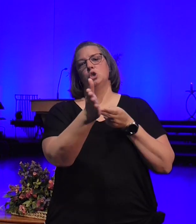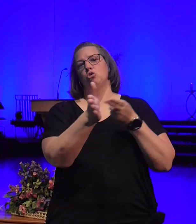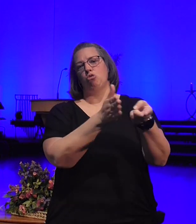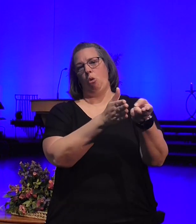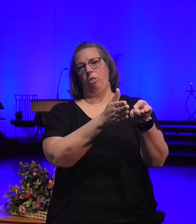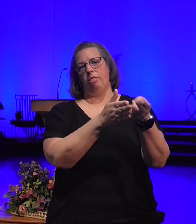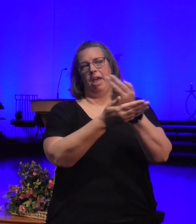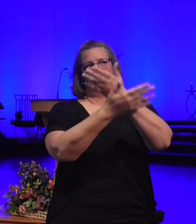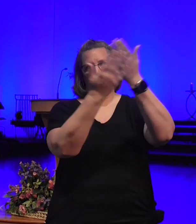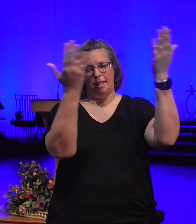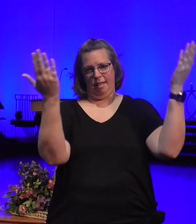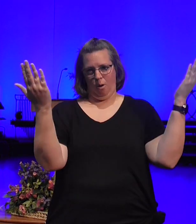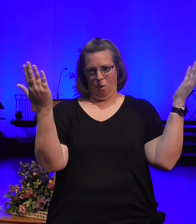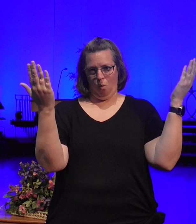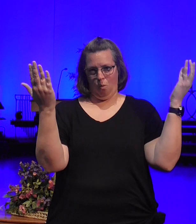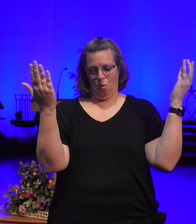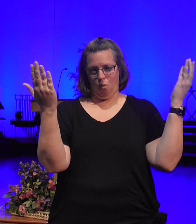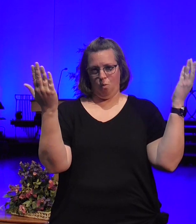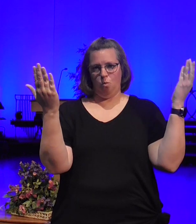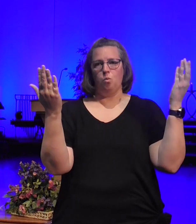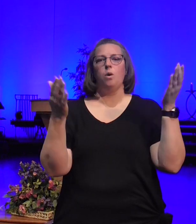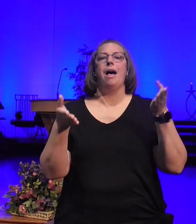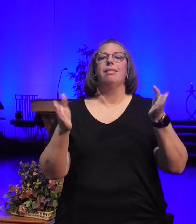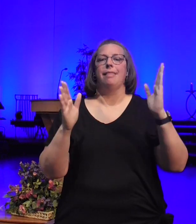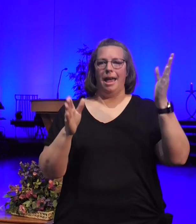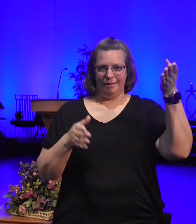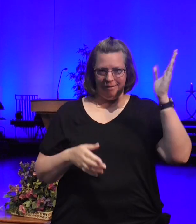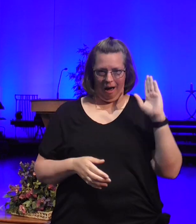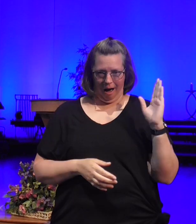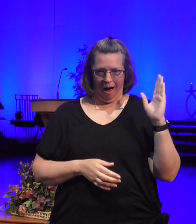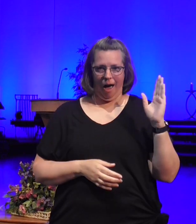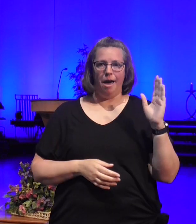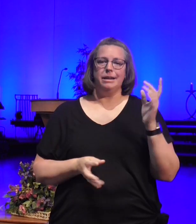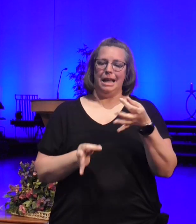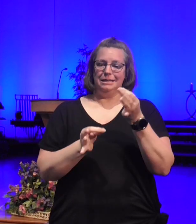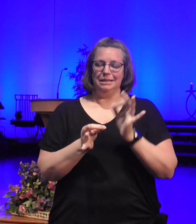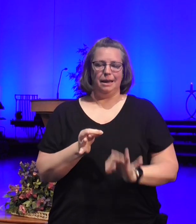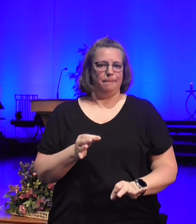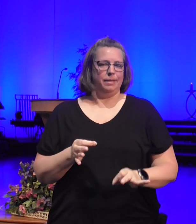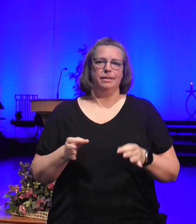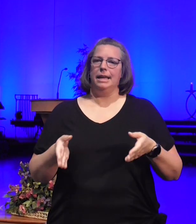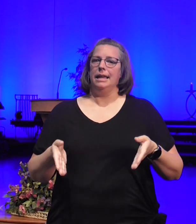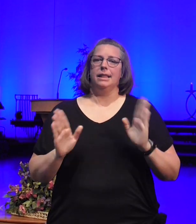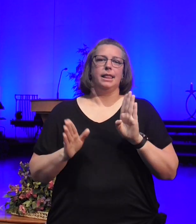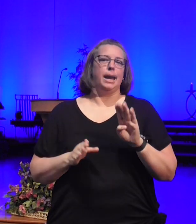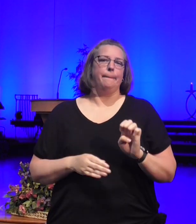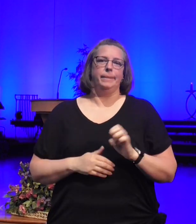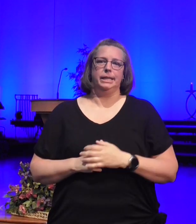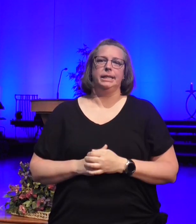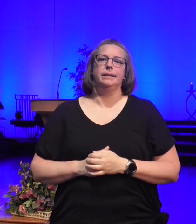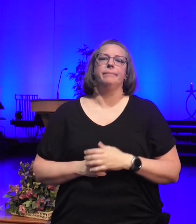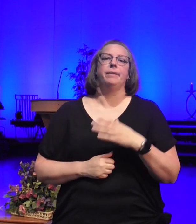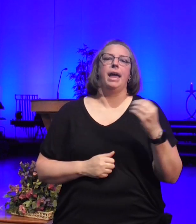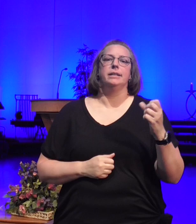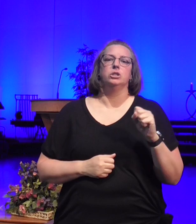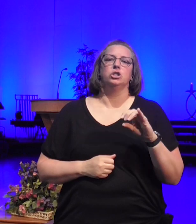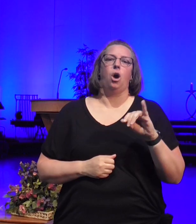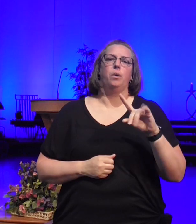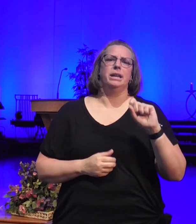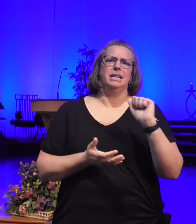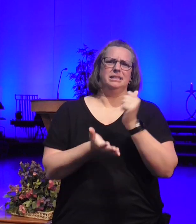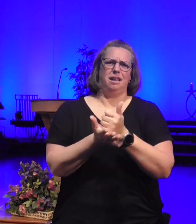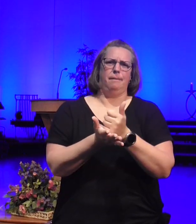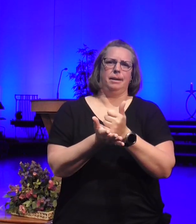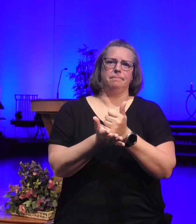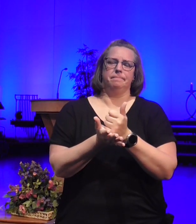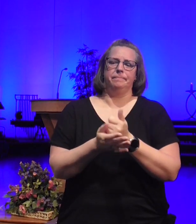as we let go, let God, and simply let it be so. And so it is.